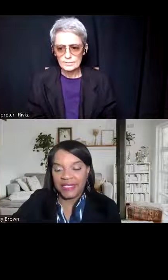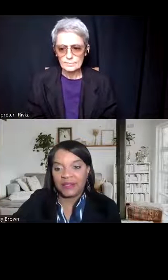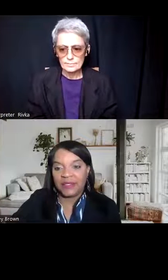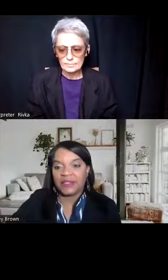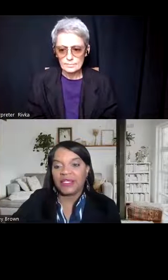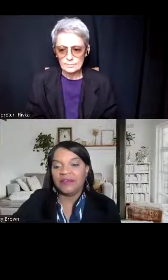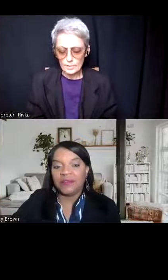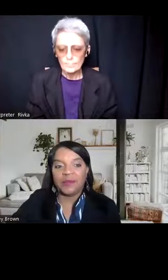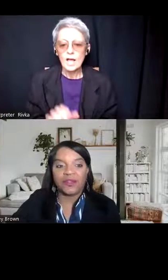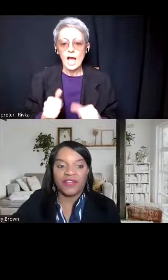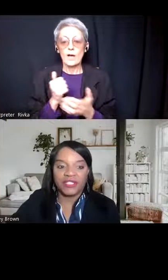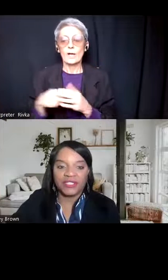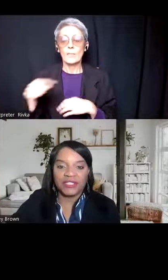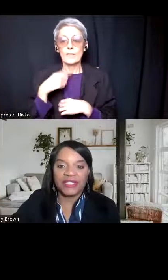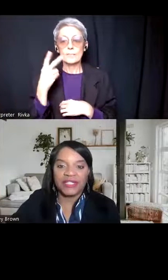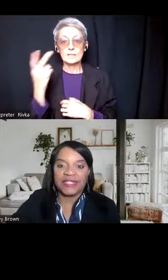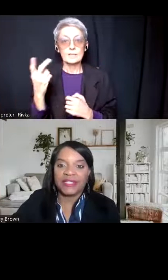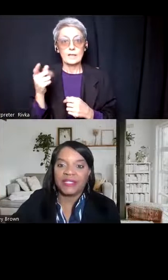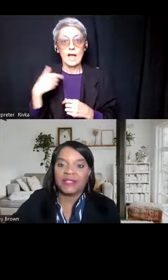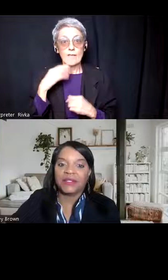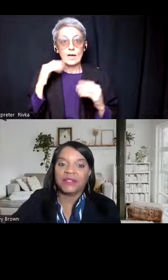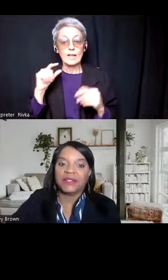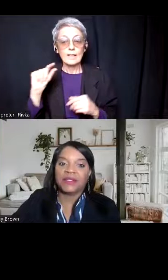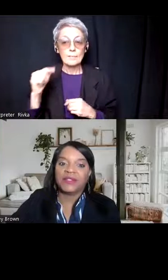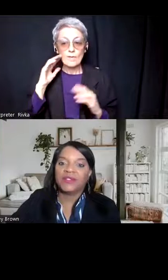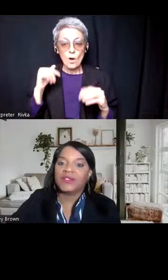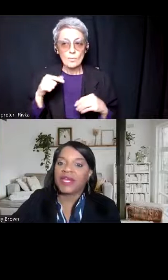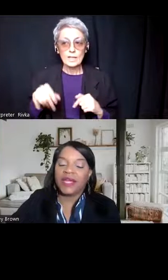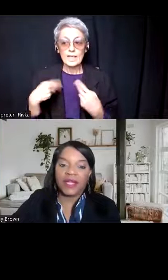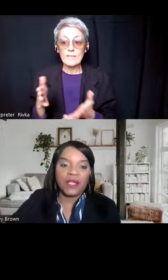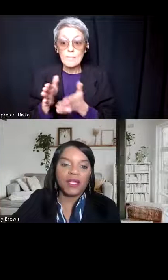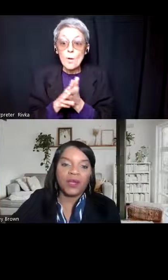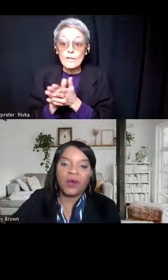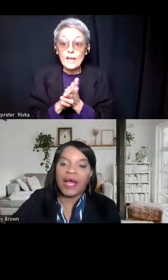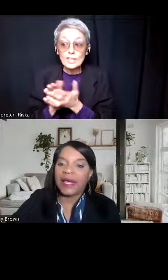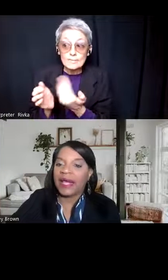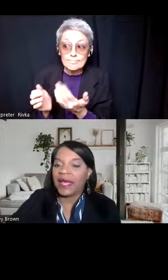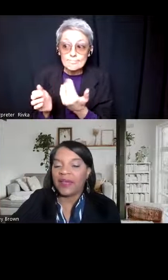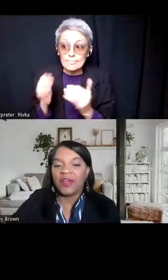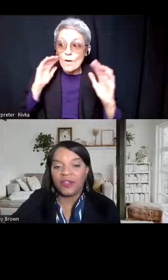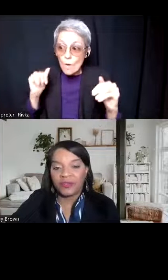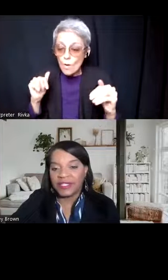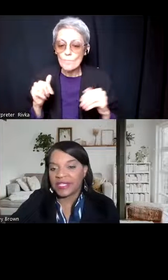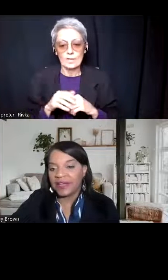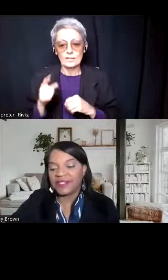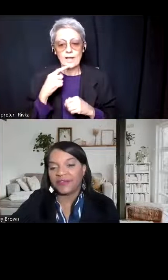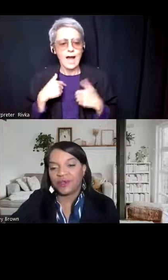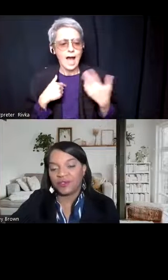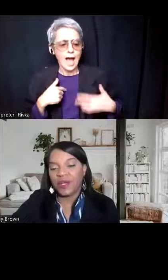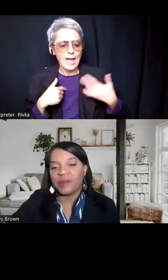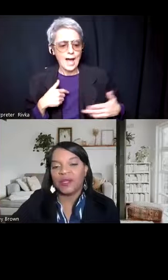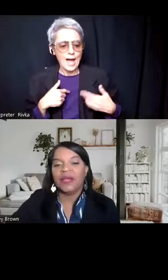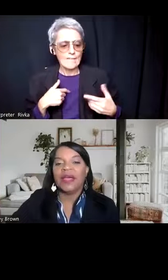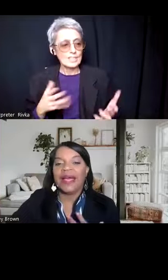see that glimmer of hope that they need, to give them the motivation that they need to say, hey, I've gone through this, I've suffered